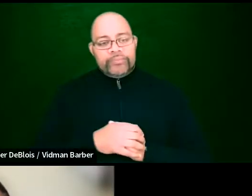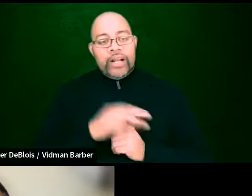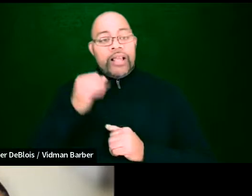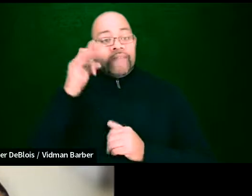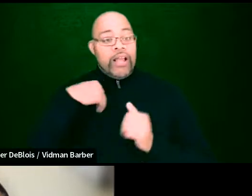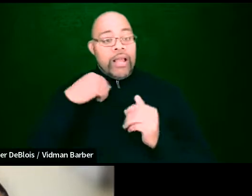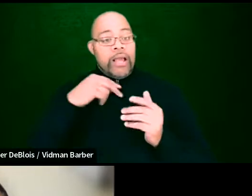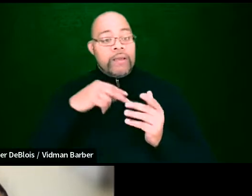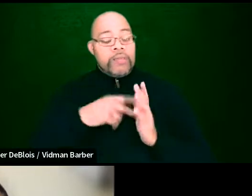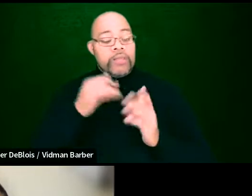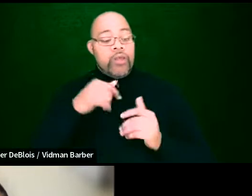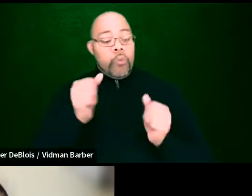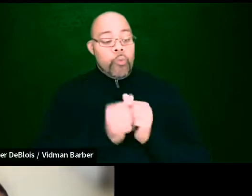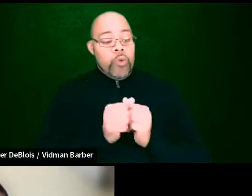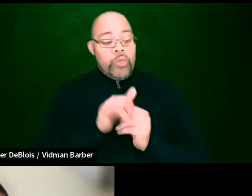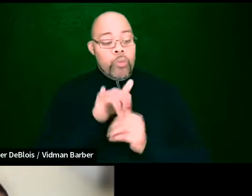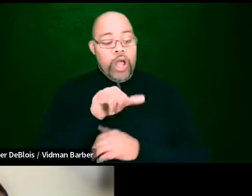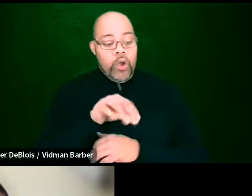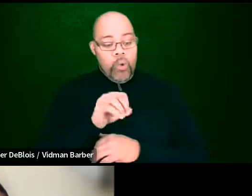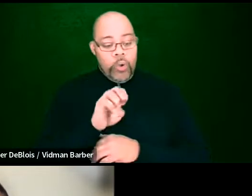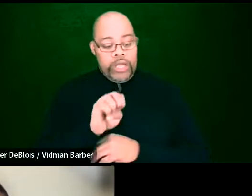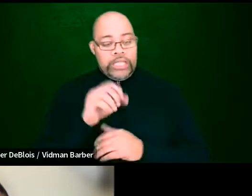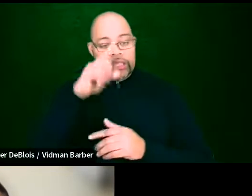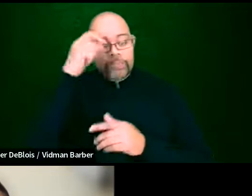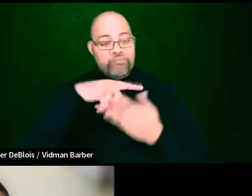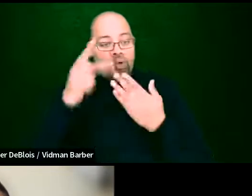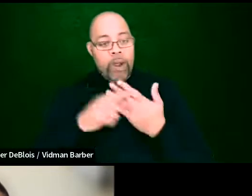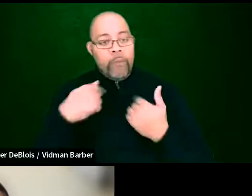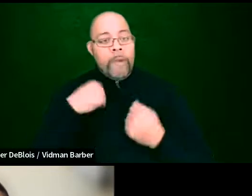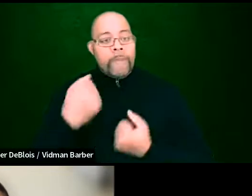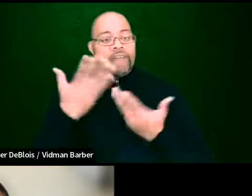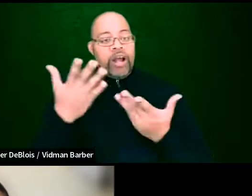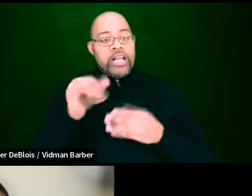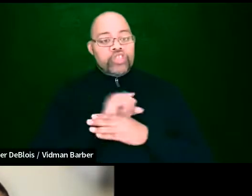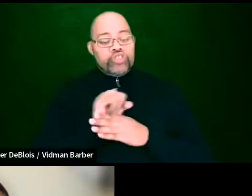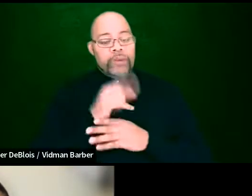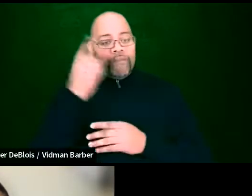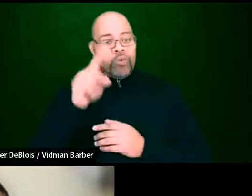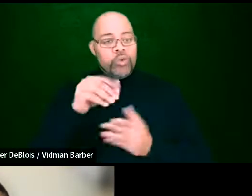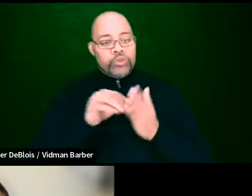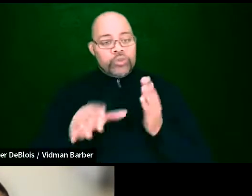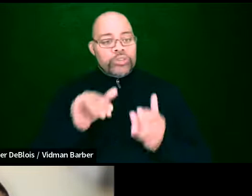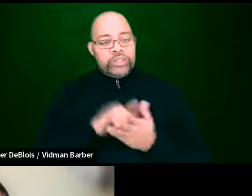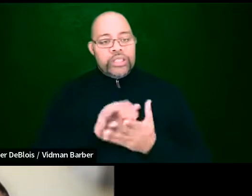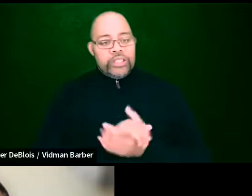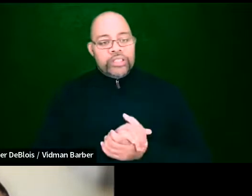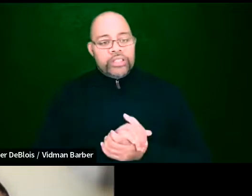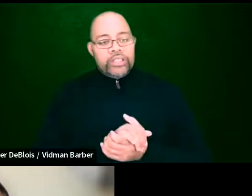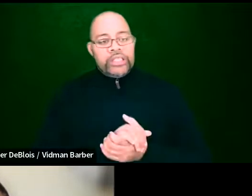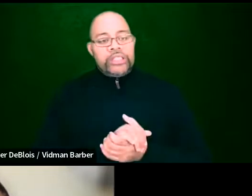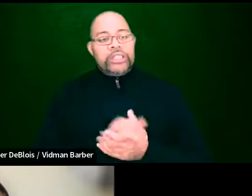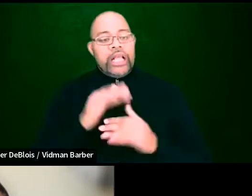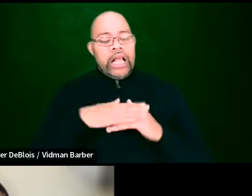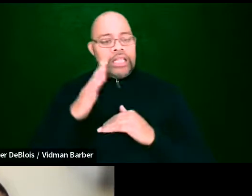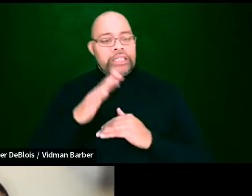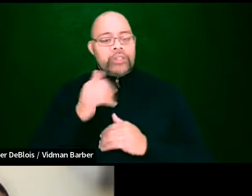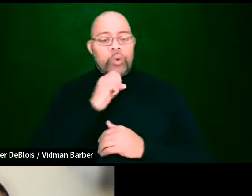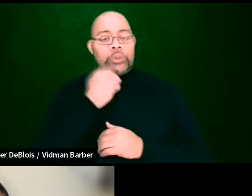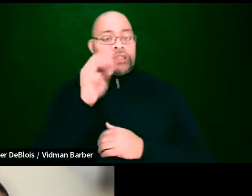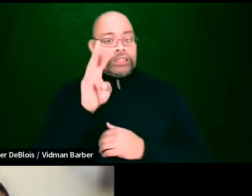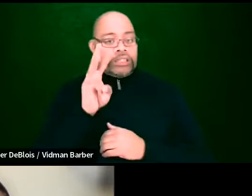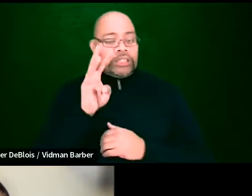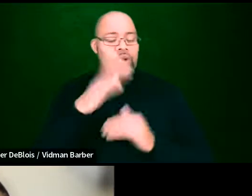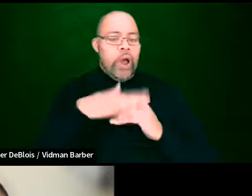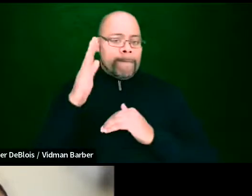may, with the YOE summer program, we provided an internship for students that were at least 16 years of age